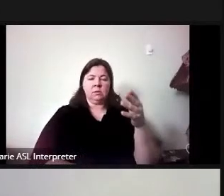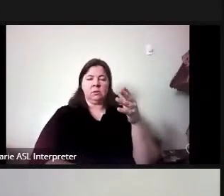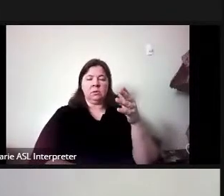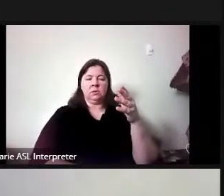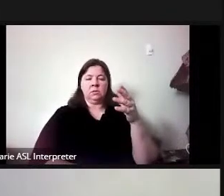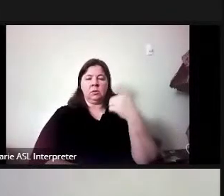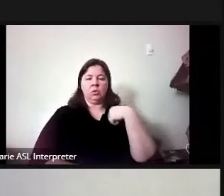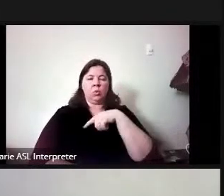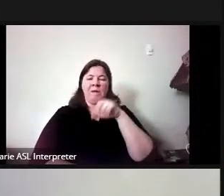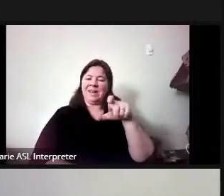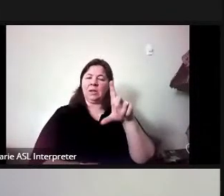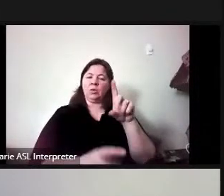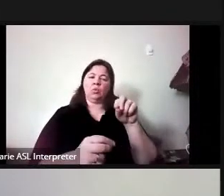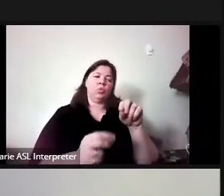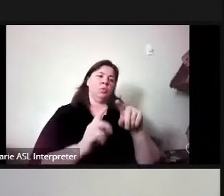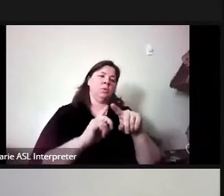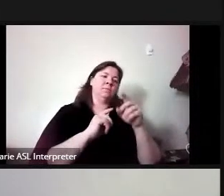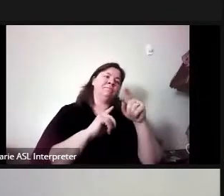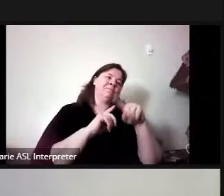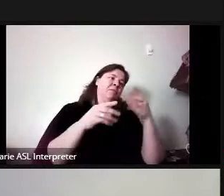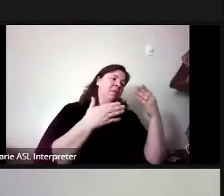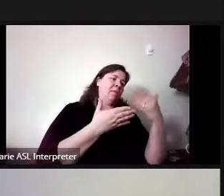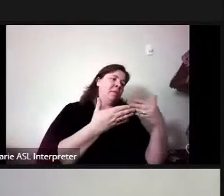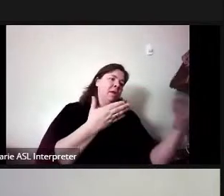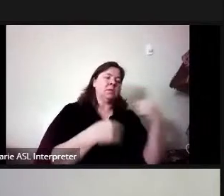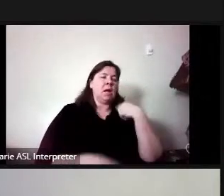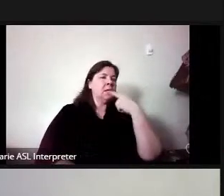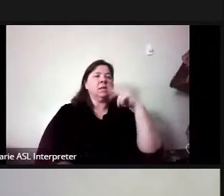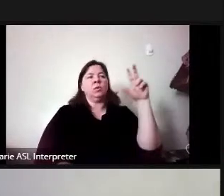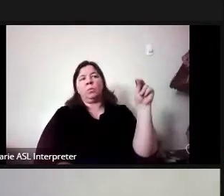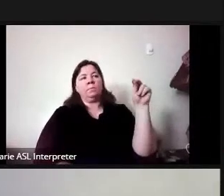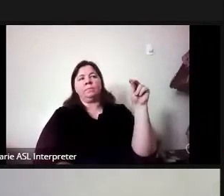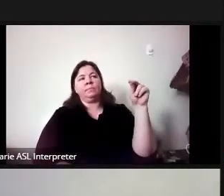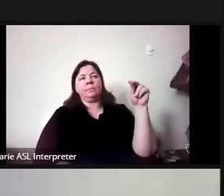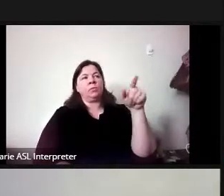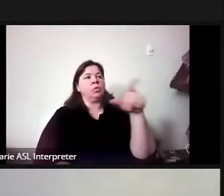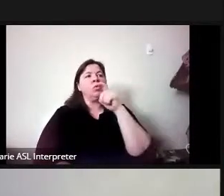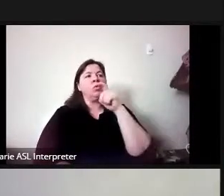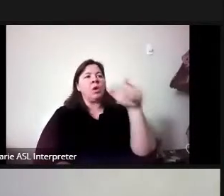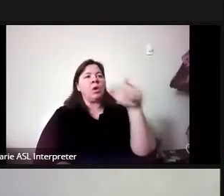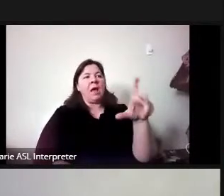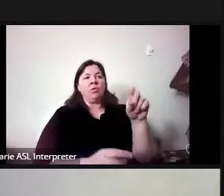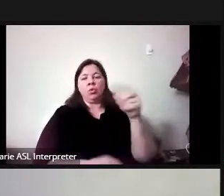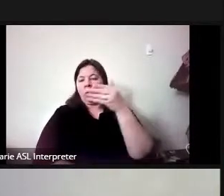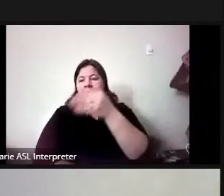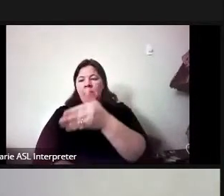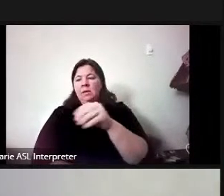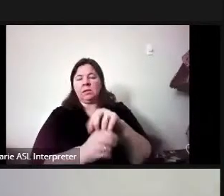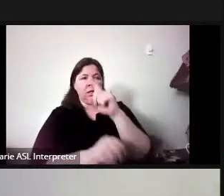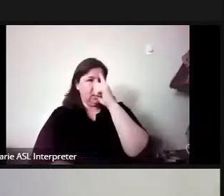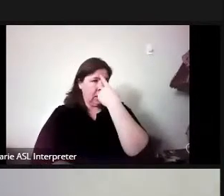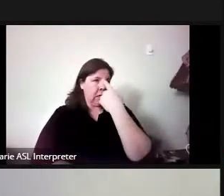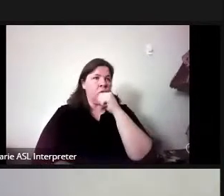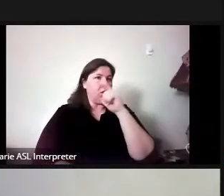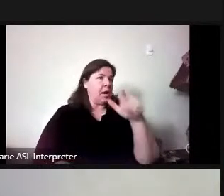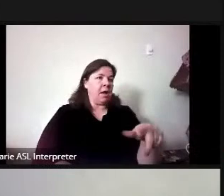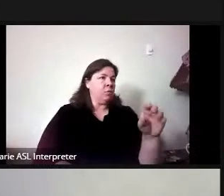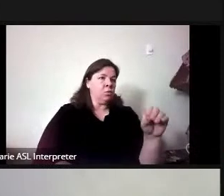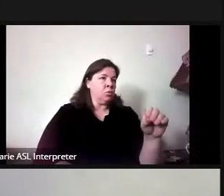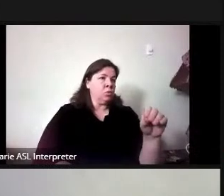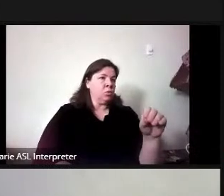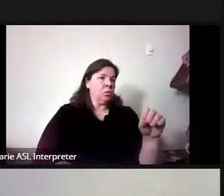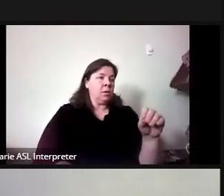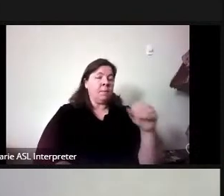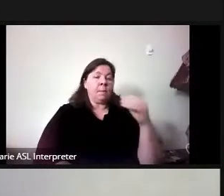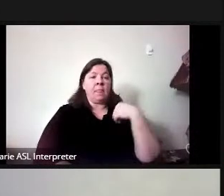do this thing. And I told Ash, no, you don't have to do this thing in India, okay. So he told